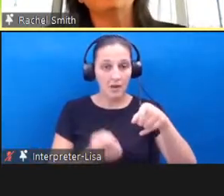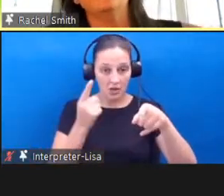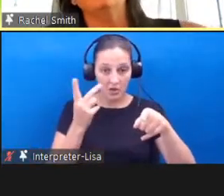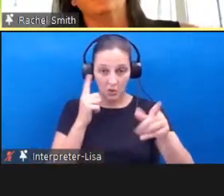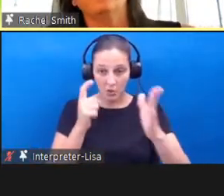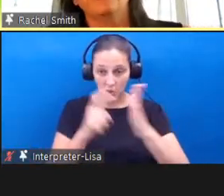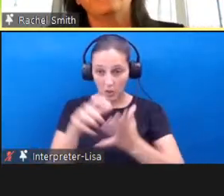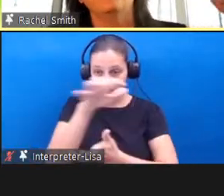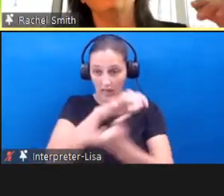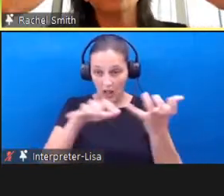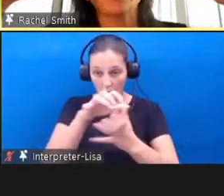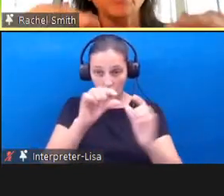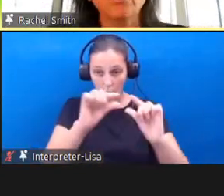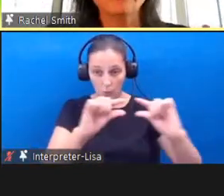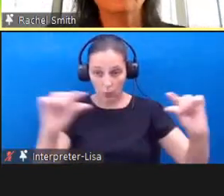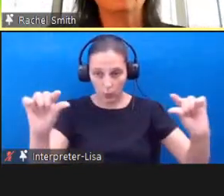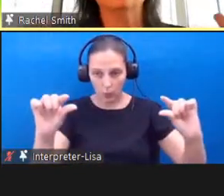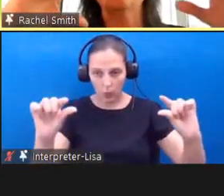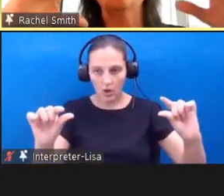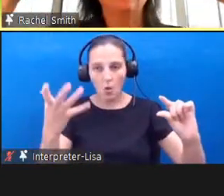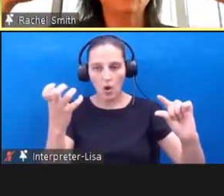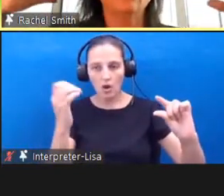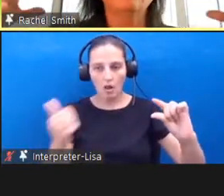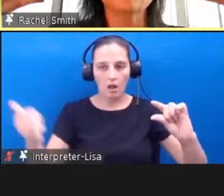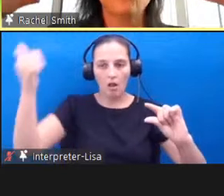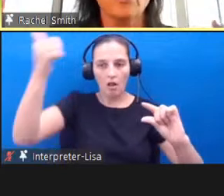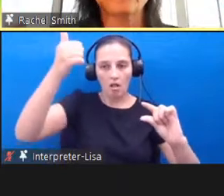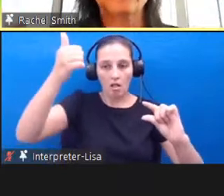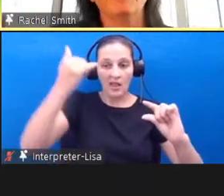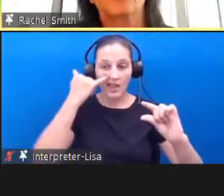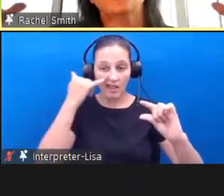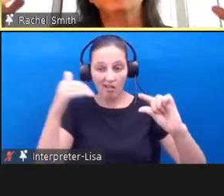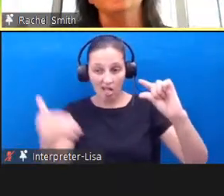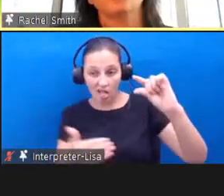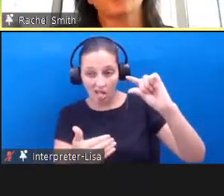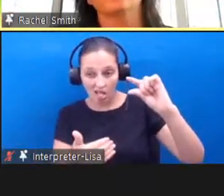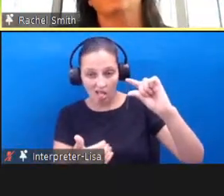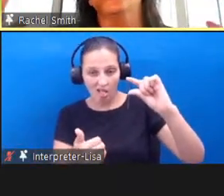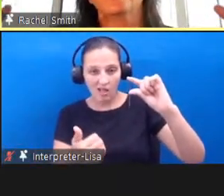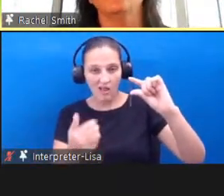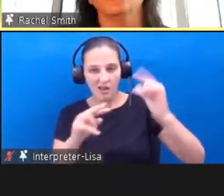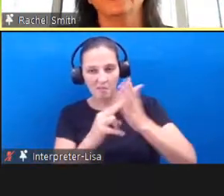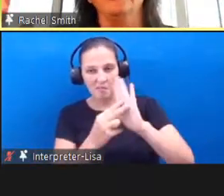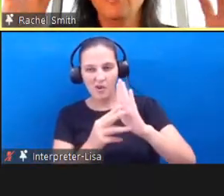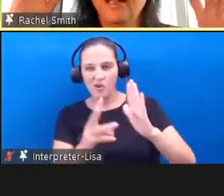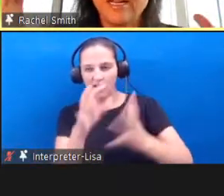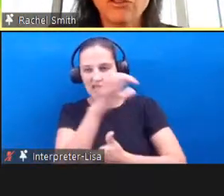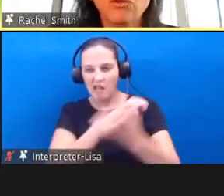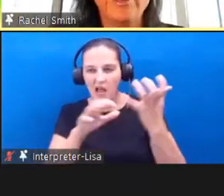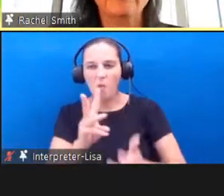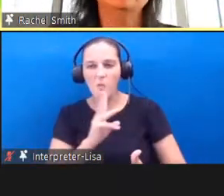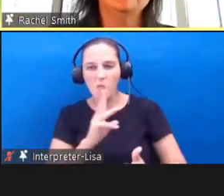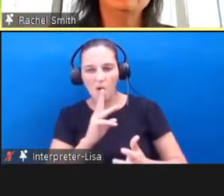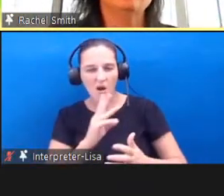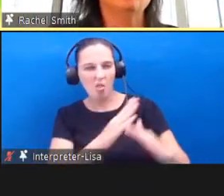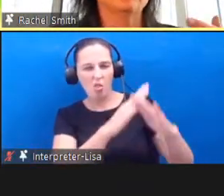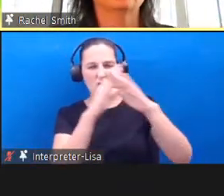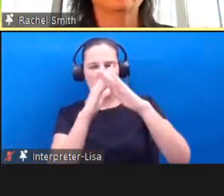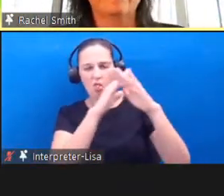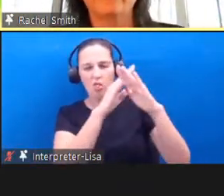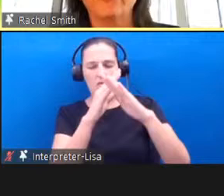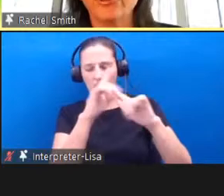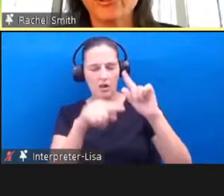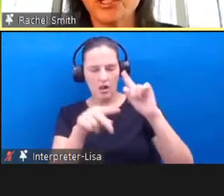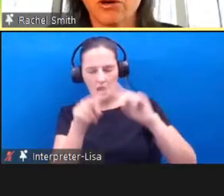want to be above. And if you're below the clouds, then you have all of this water vapor, too much water vapor that can really get in the way of the data you want